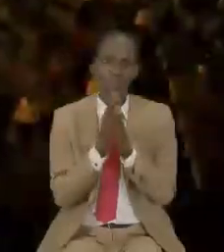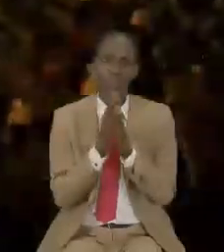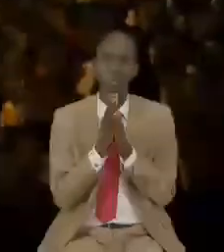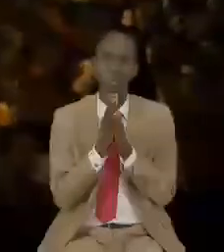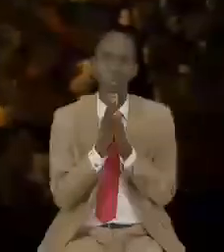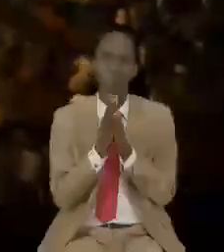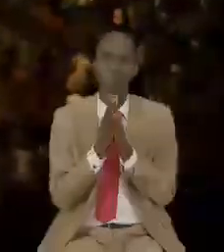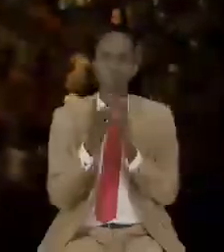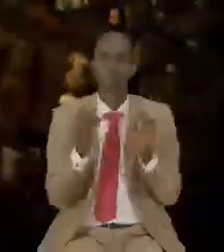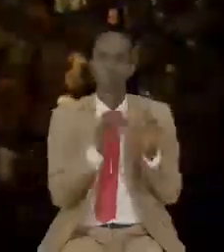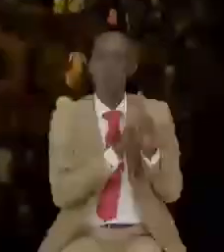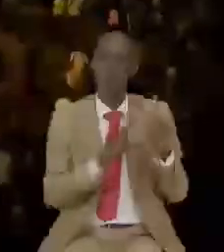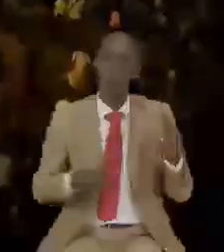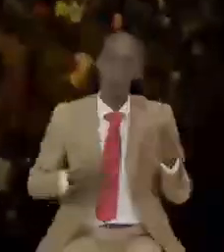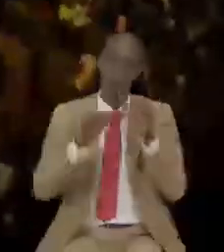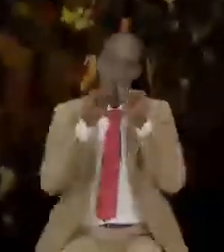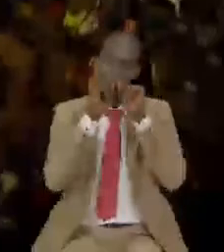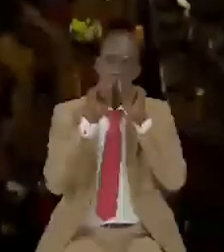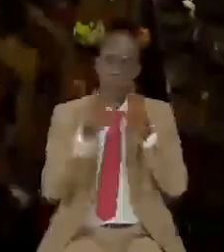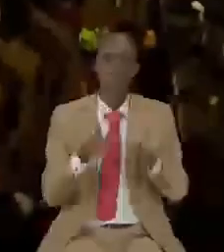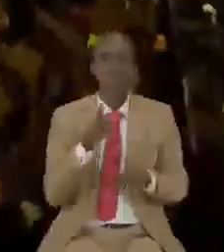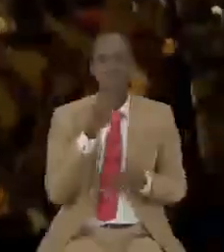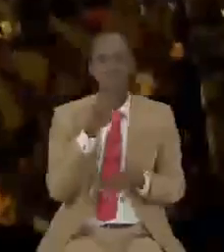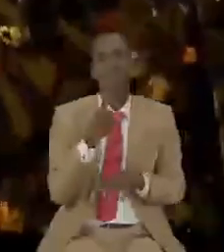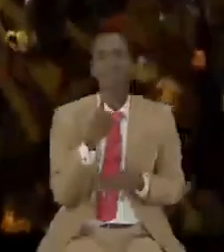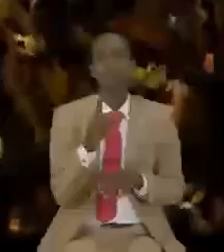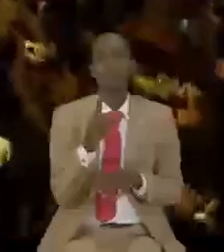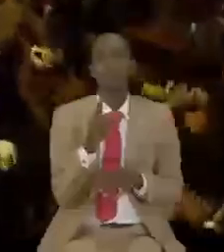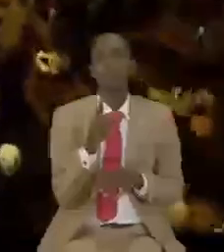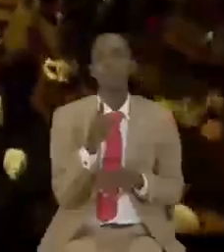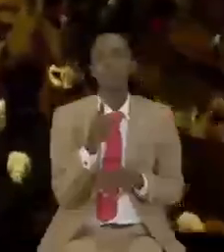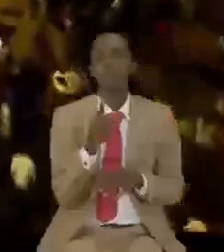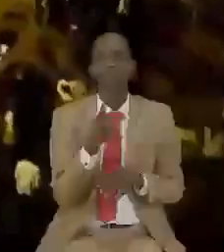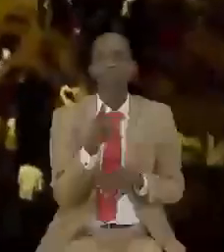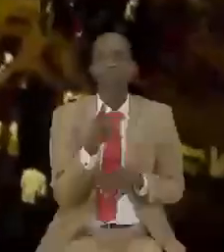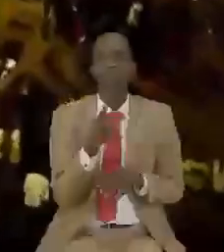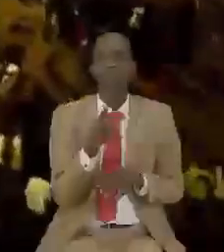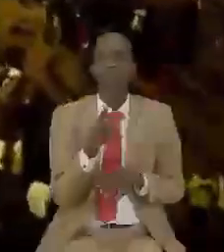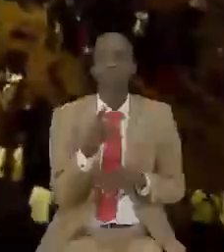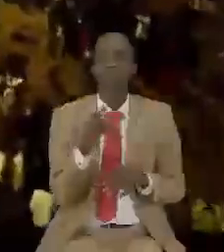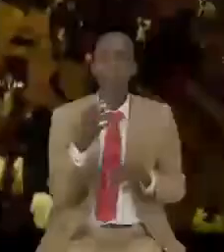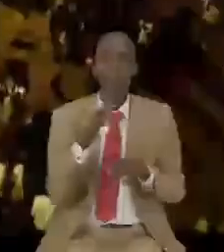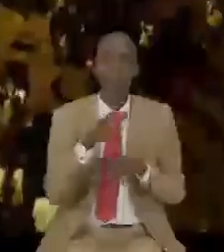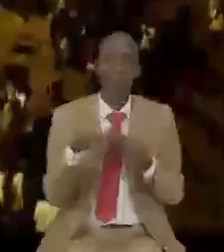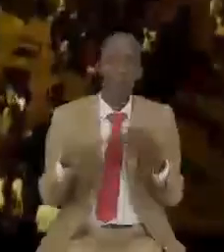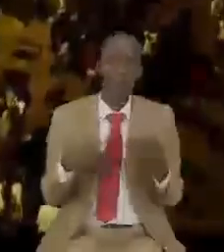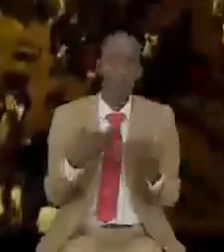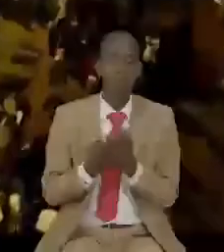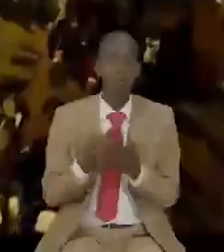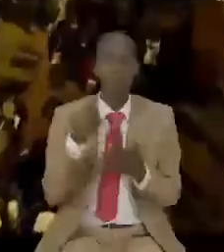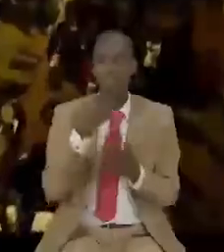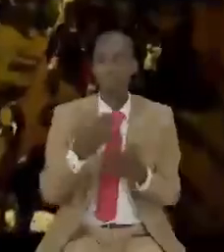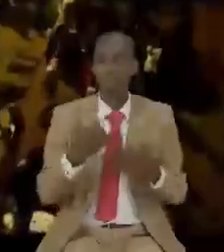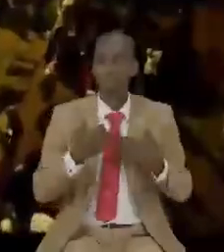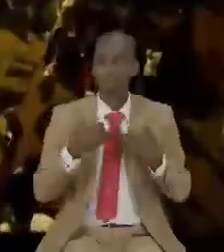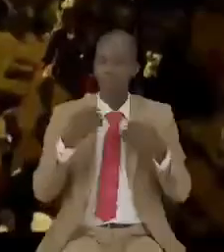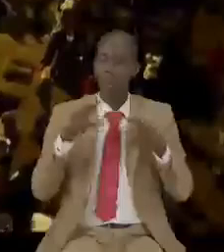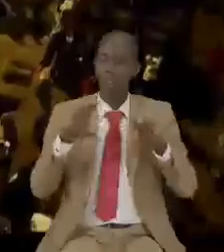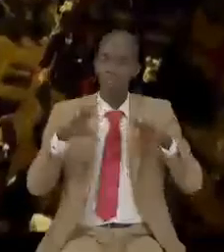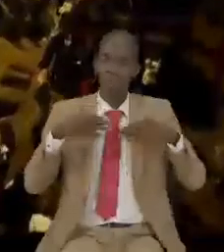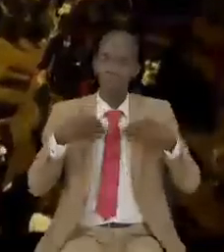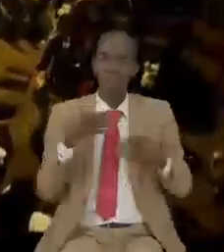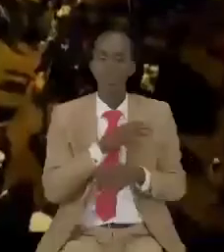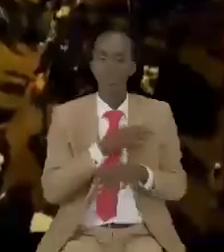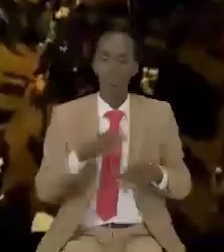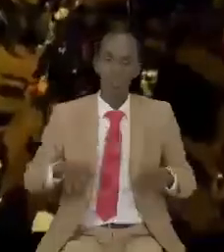The Lord bless you. No soul that has decided for the Lord should be left unattended to. Thank you